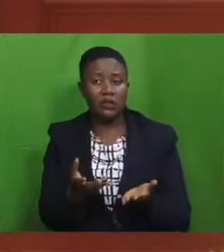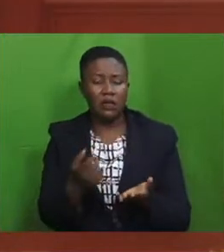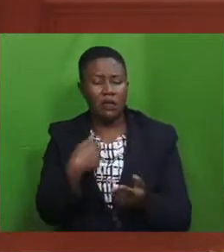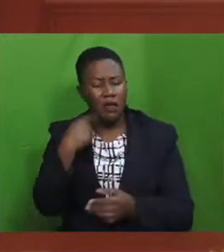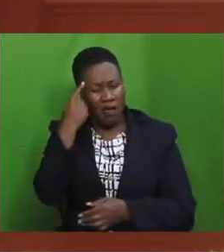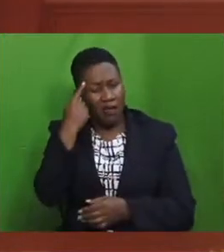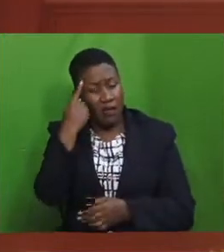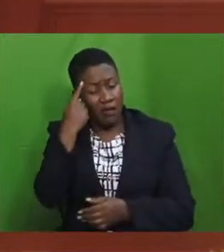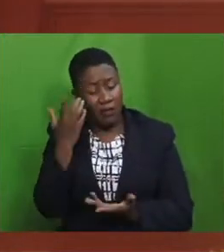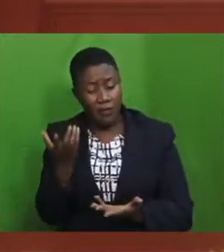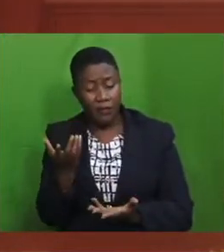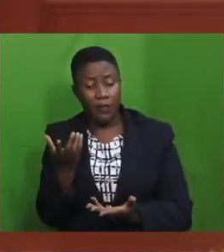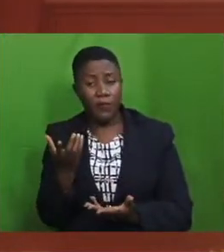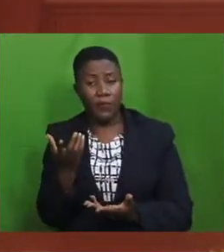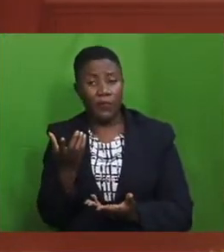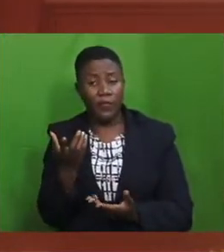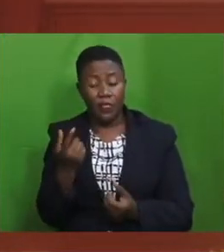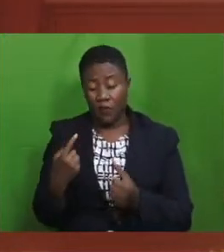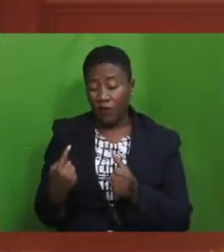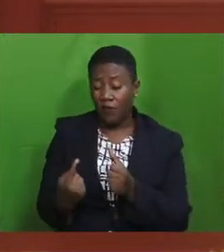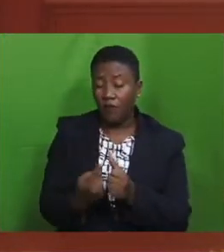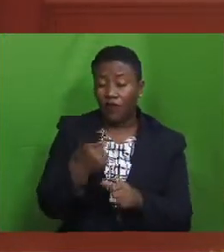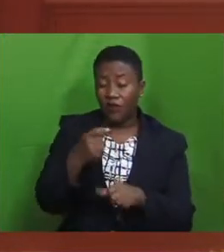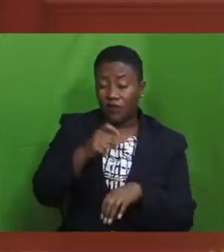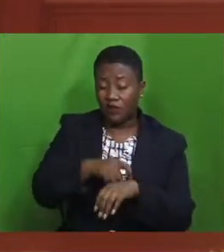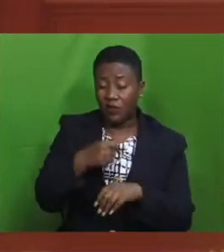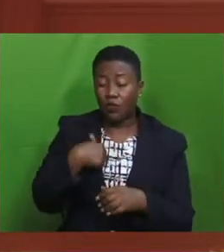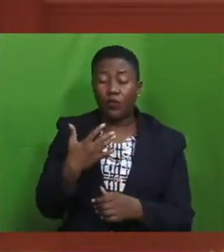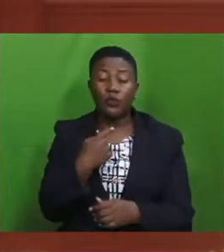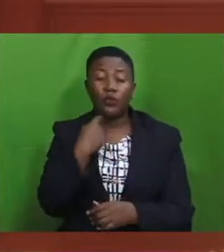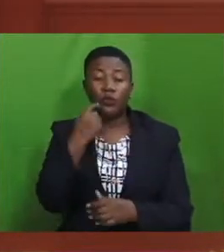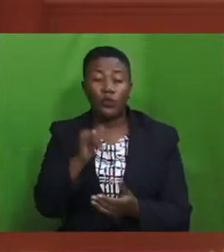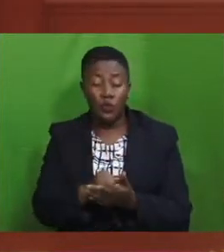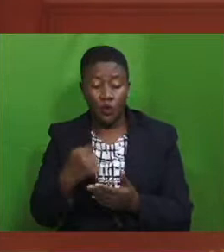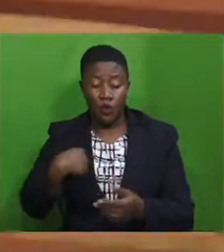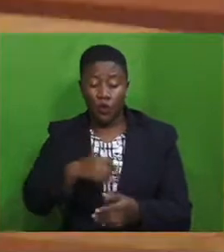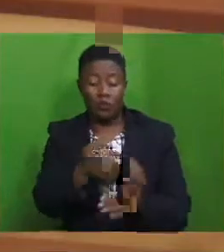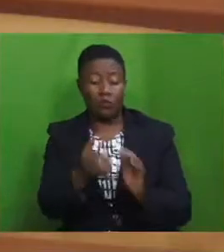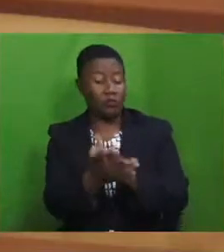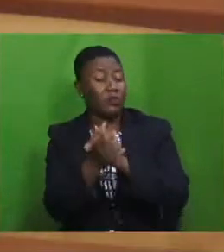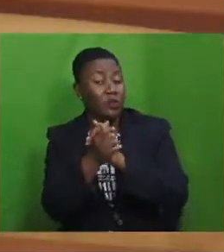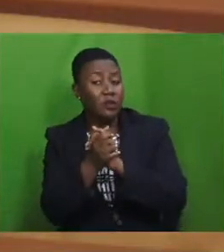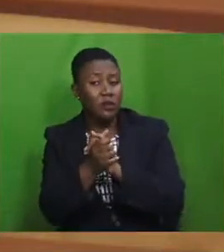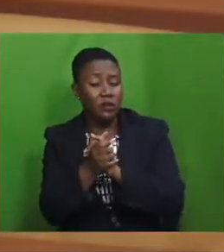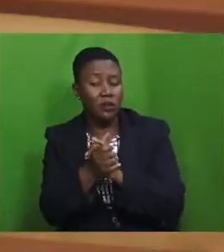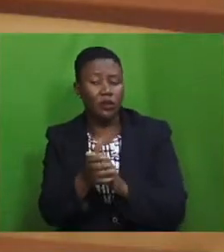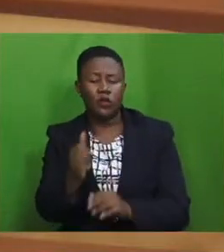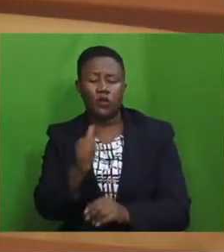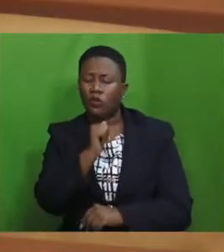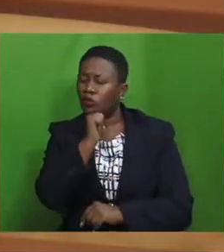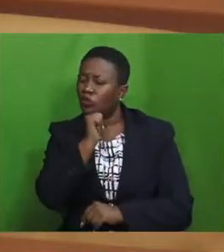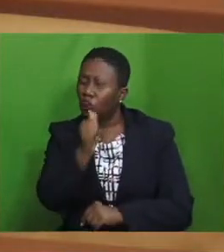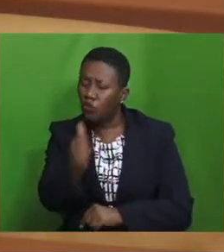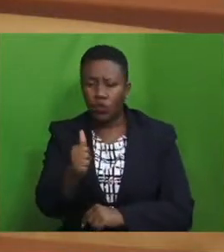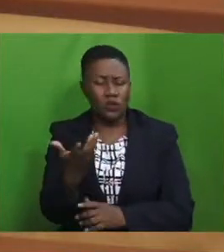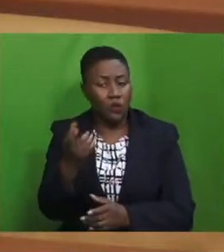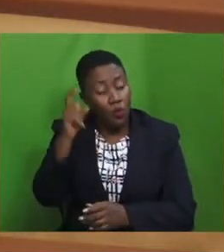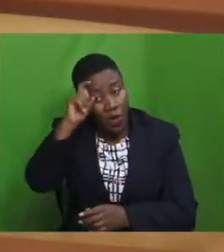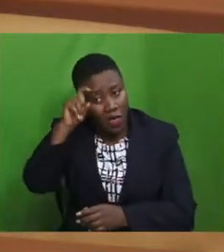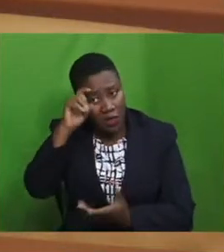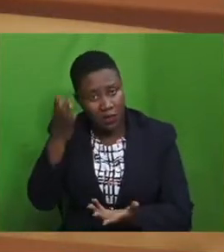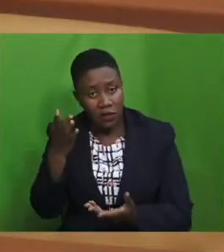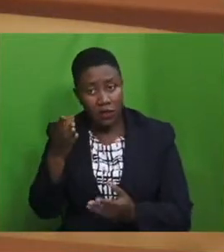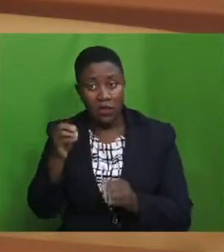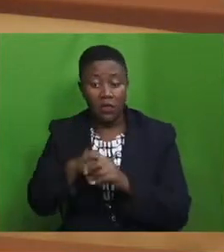Speaker, while this is the first time and they want to say we should commend them, it is not realistic. And going into the